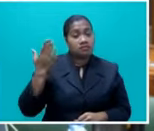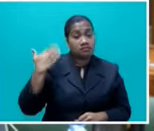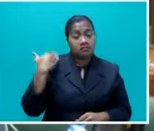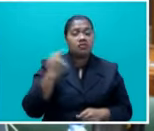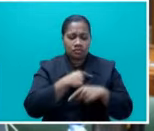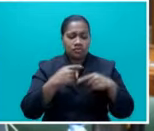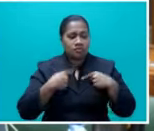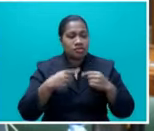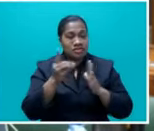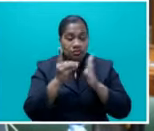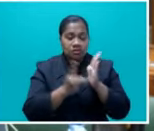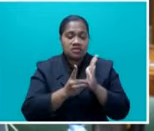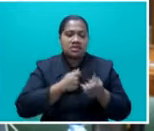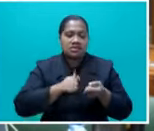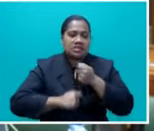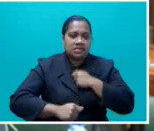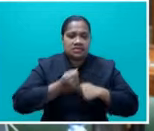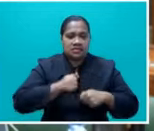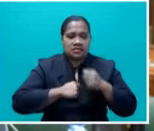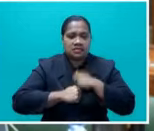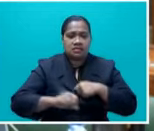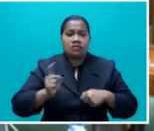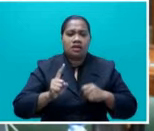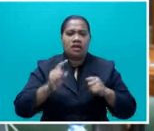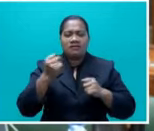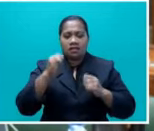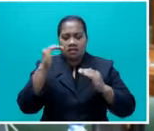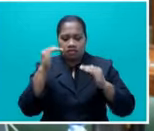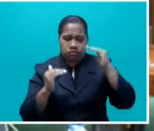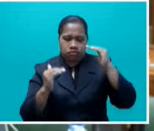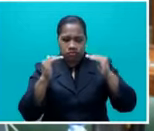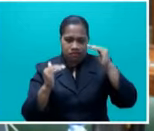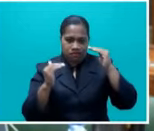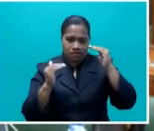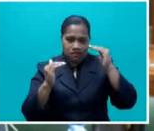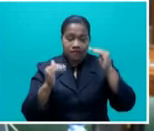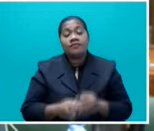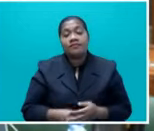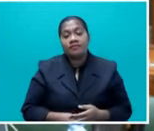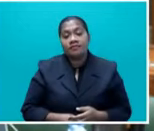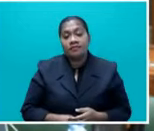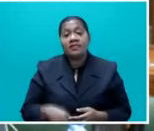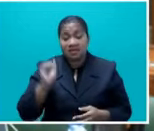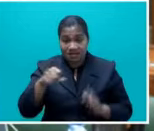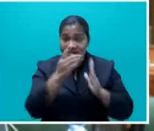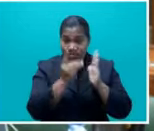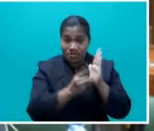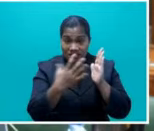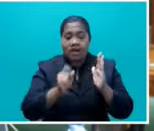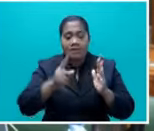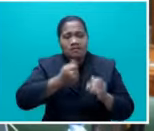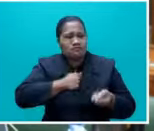but struggling with the crisis of inequality. I say that again. We were a democracy, but we were struggling with